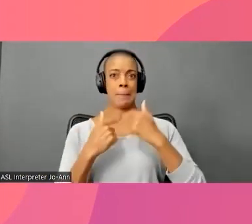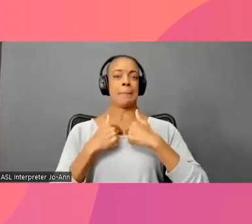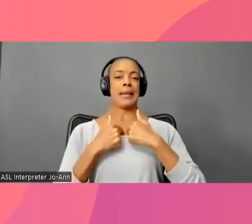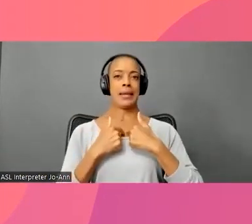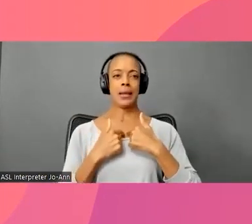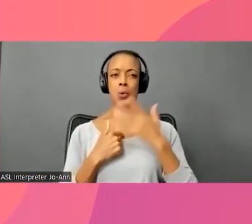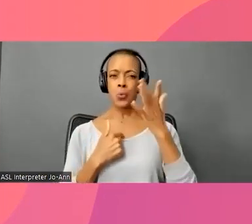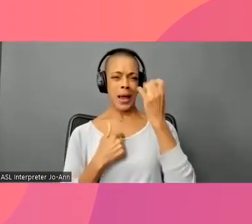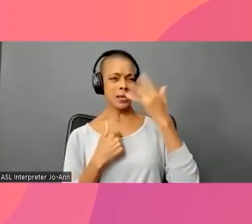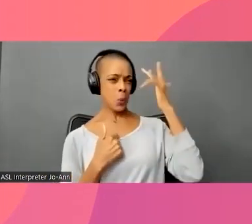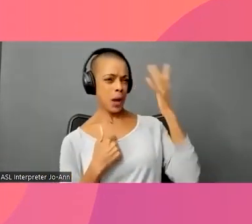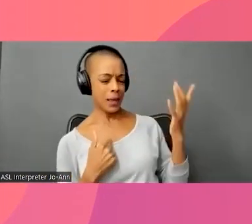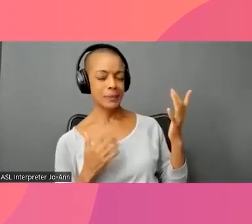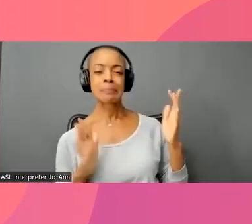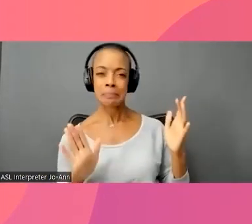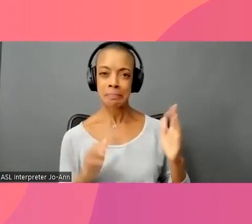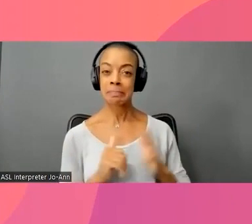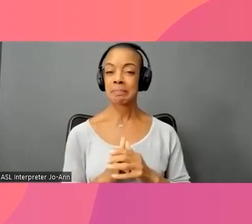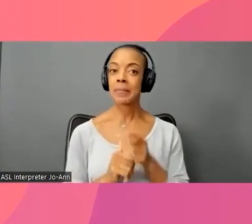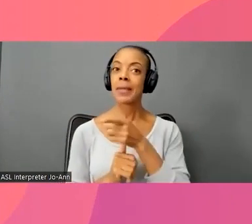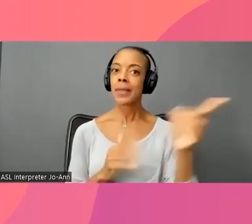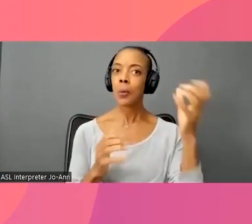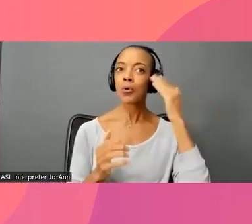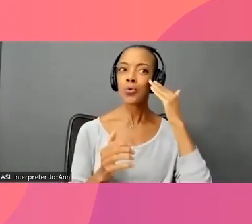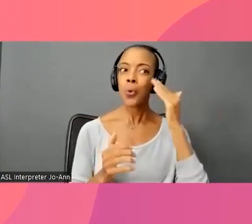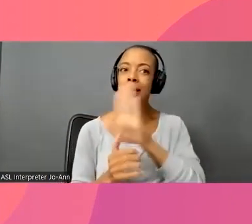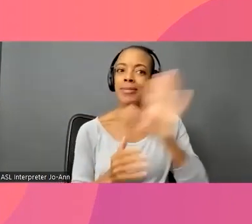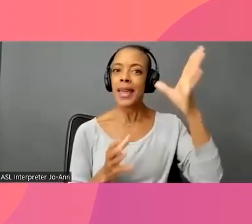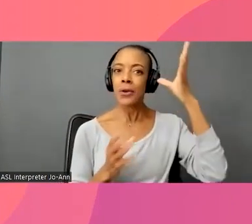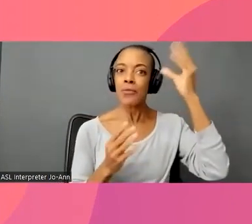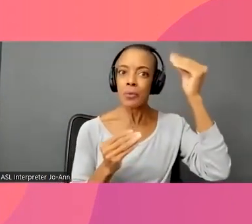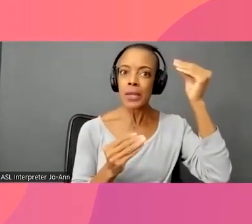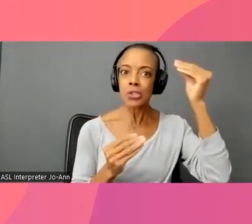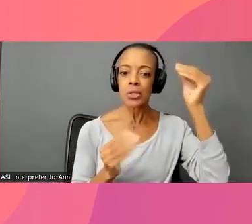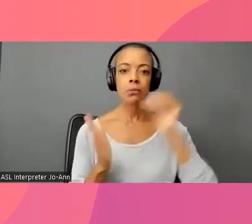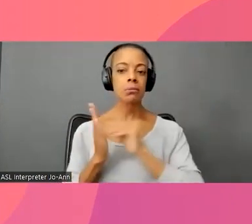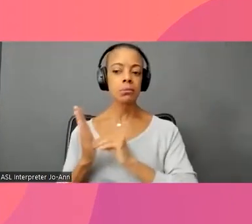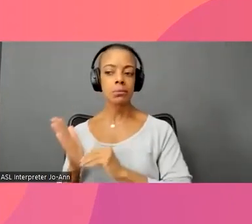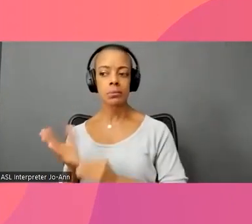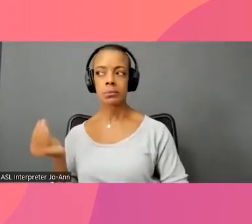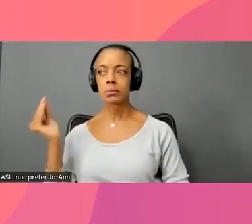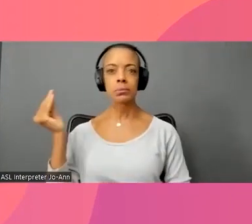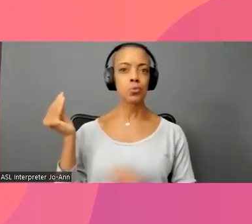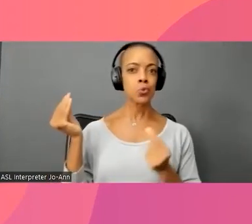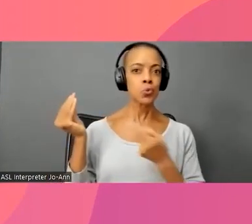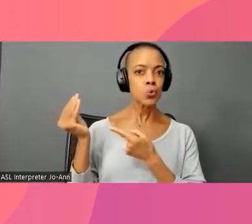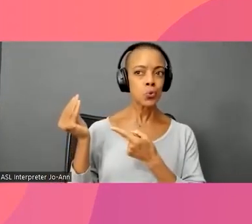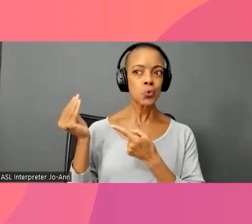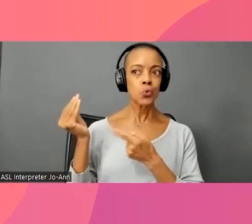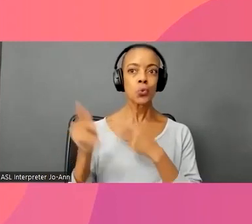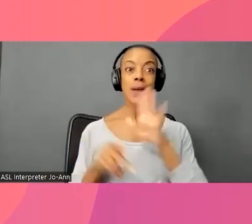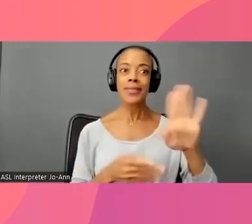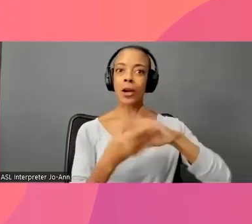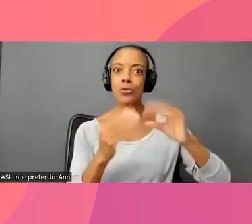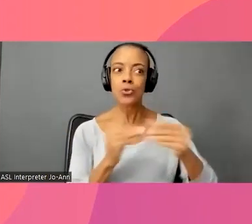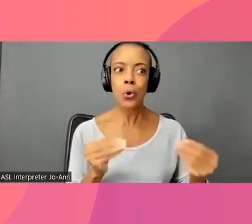questions. Ultimately, they wanted to know how their data was going to be used, what kinds of narratives were going to be told about